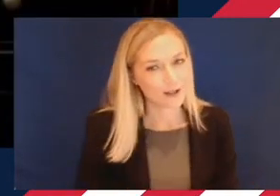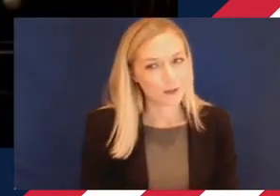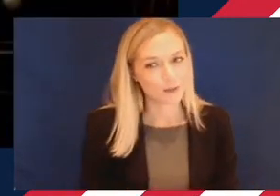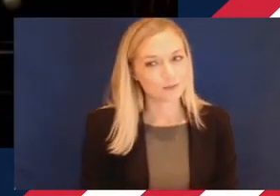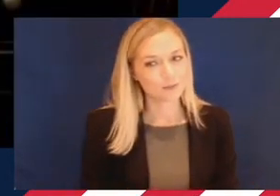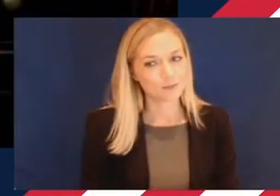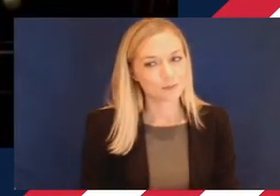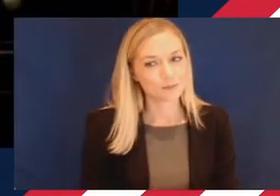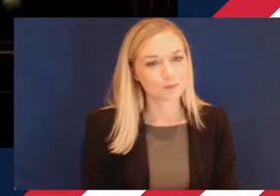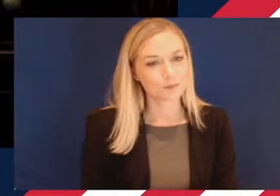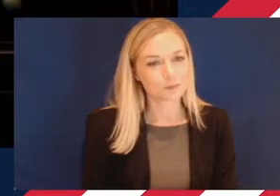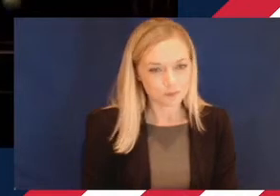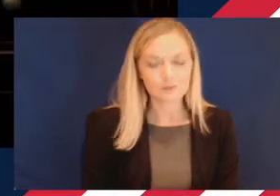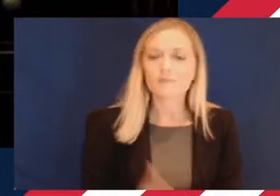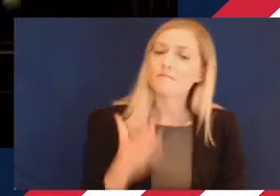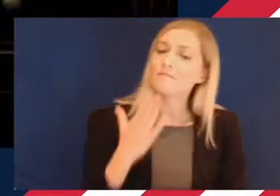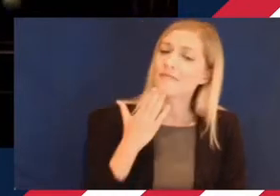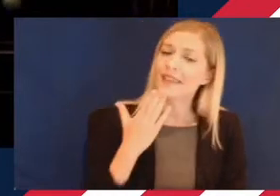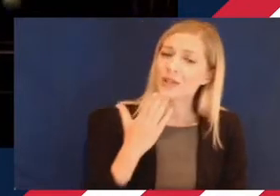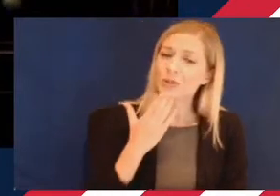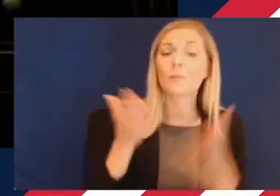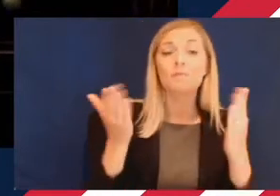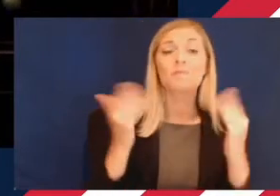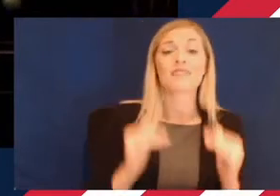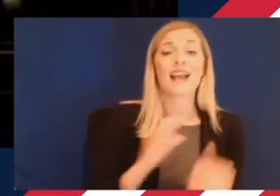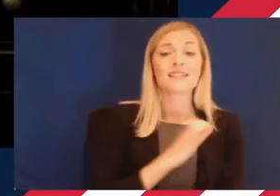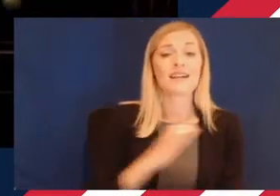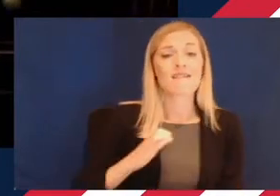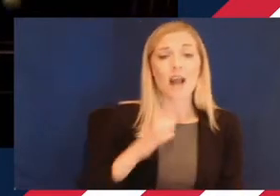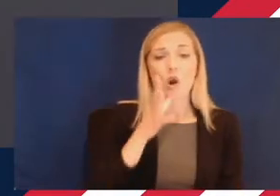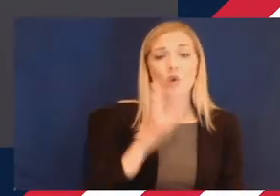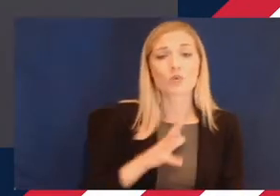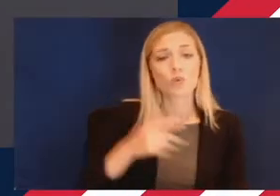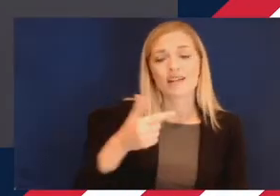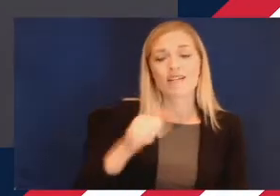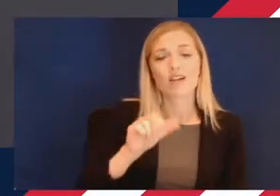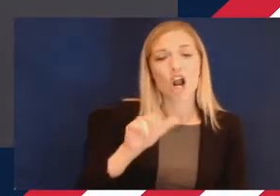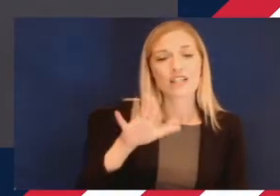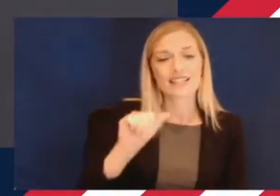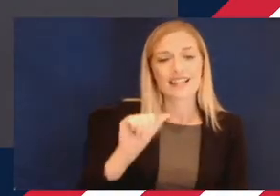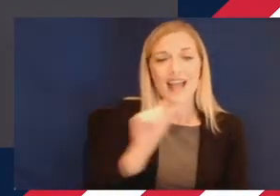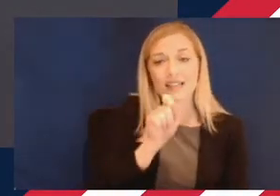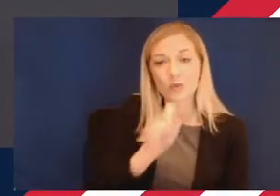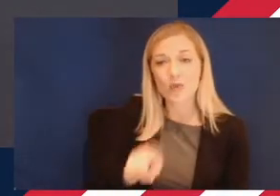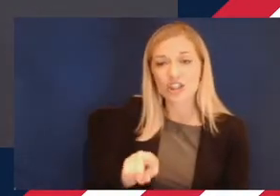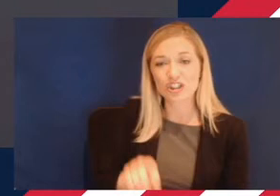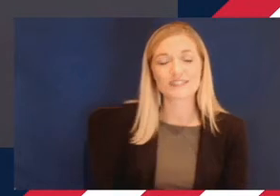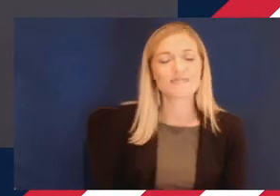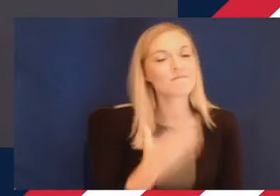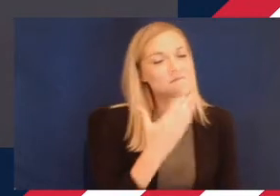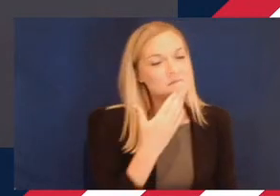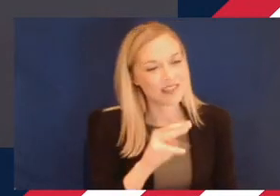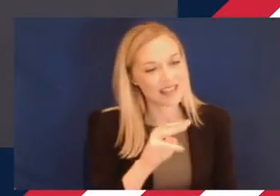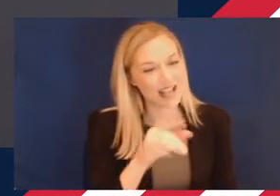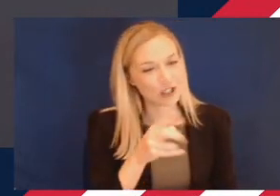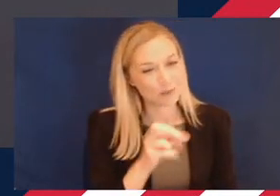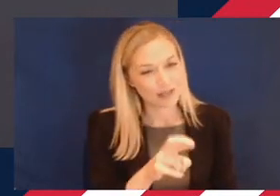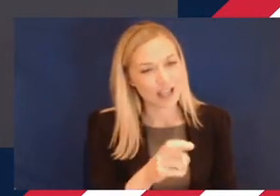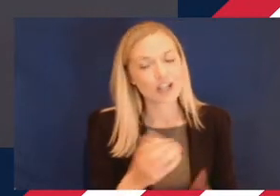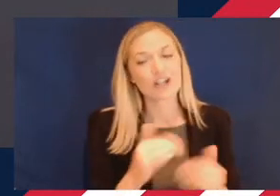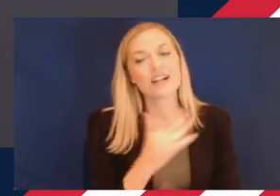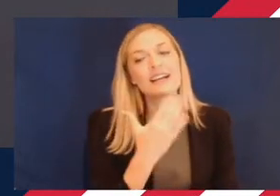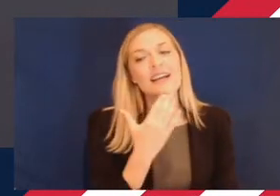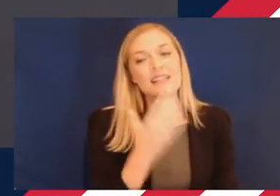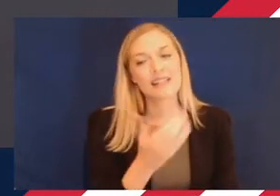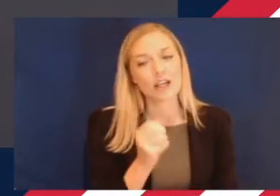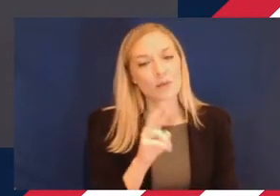Thank you. And next, Congresswoman Garcia has a question. Thank you, Mayor, and thank you, Mr. Busby, for your remarks.